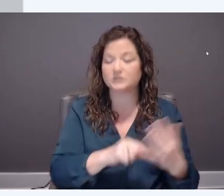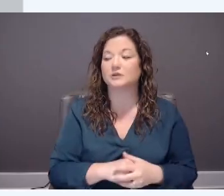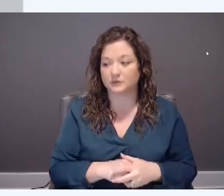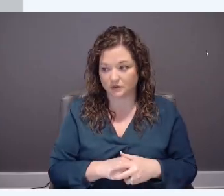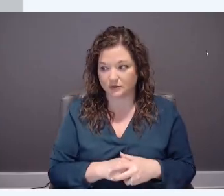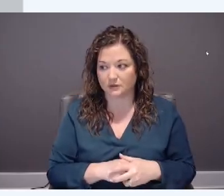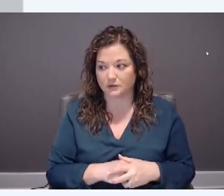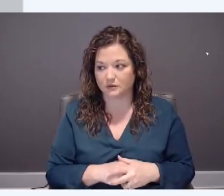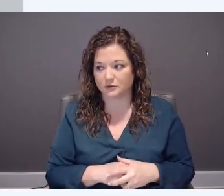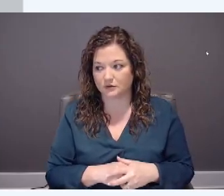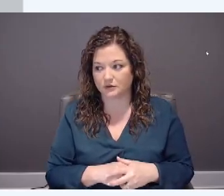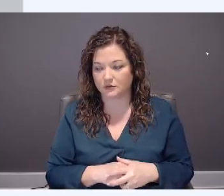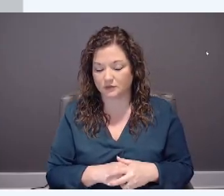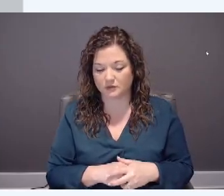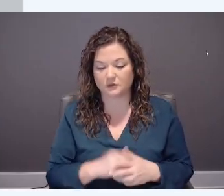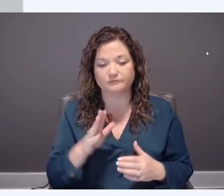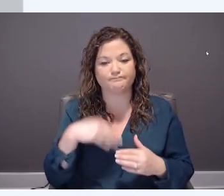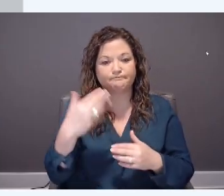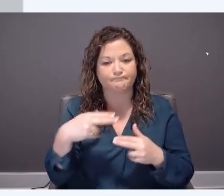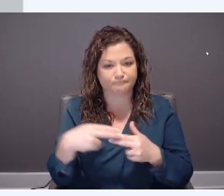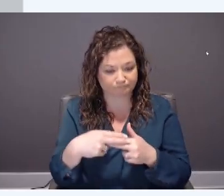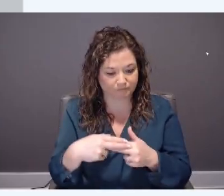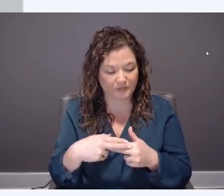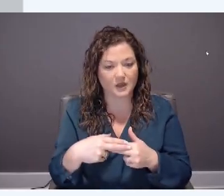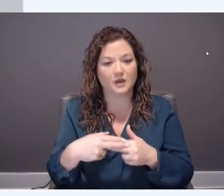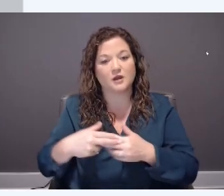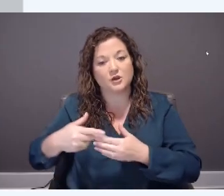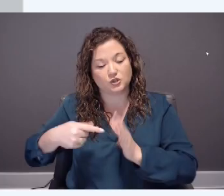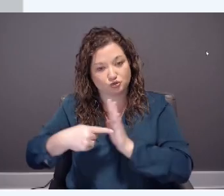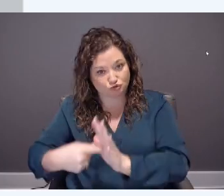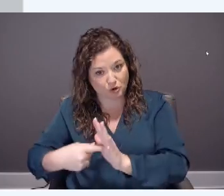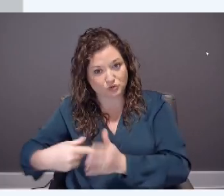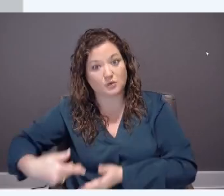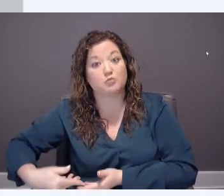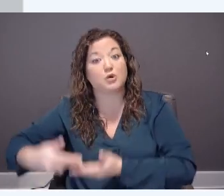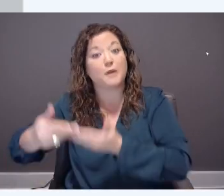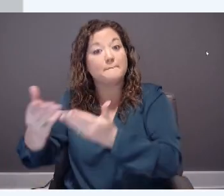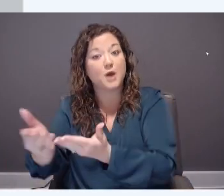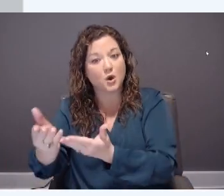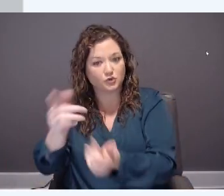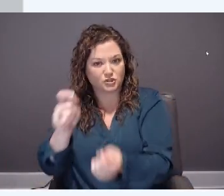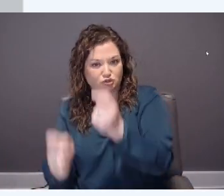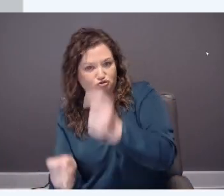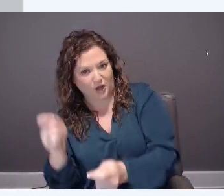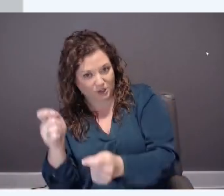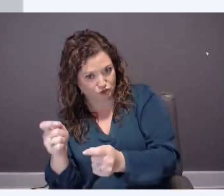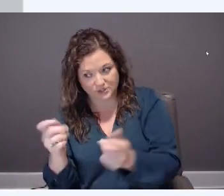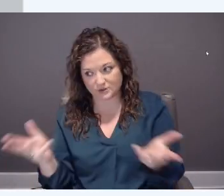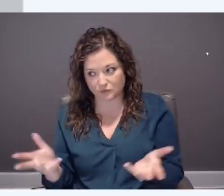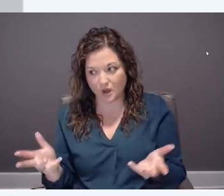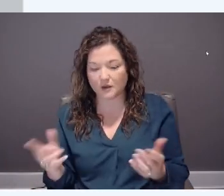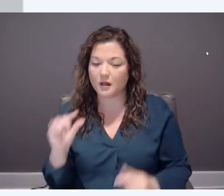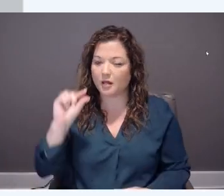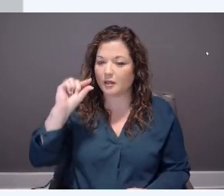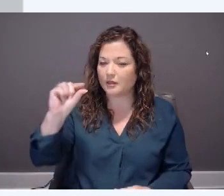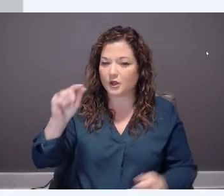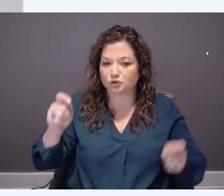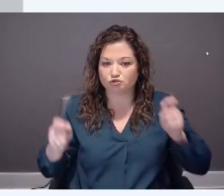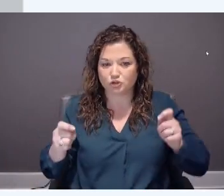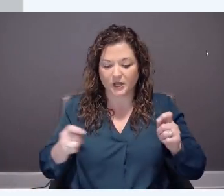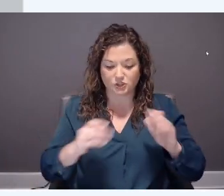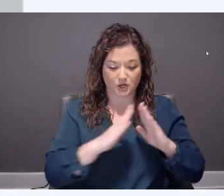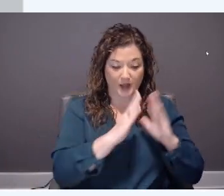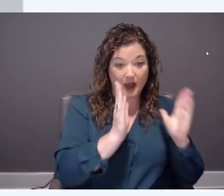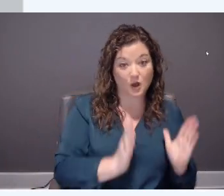And then the next slide shows the proposed allocation, the changes that are made, which there's a slight change between housing and